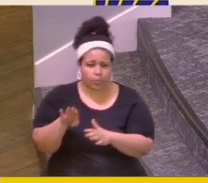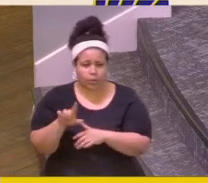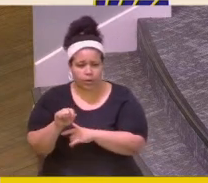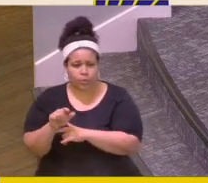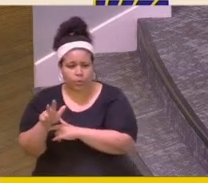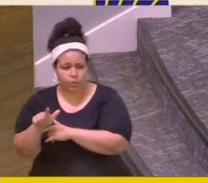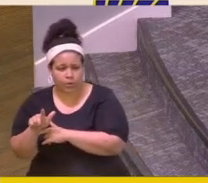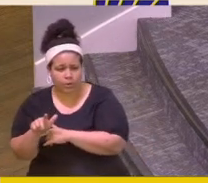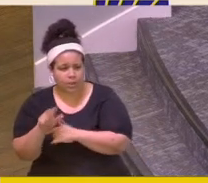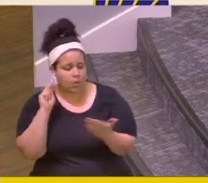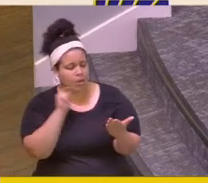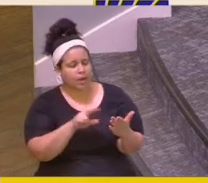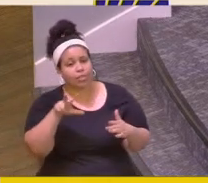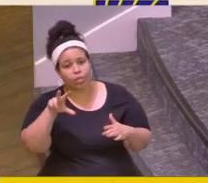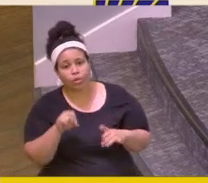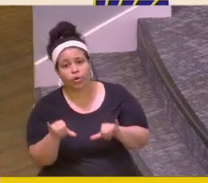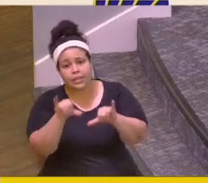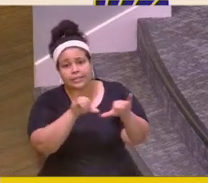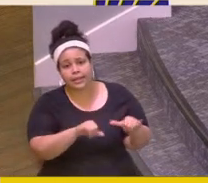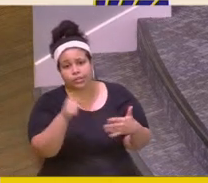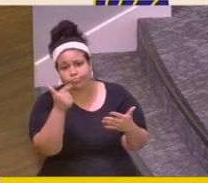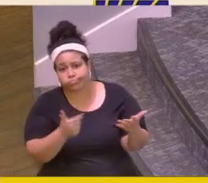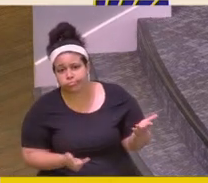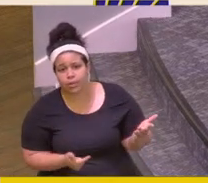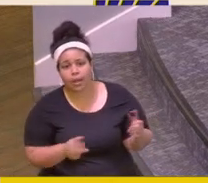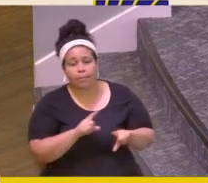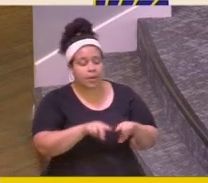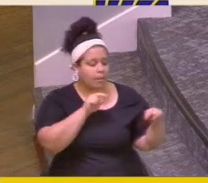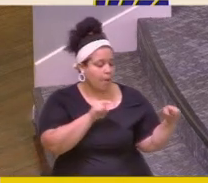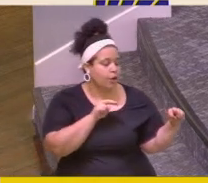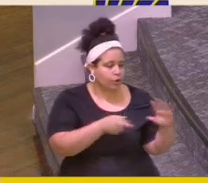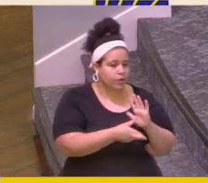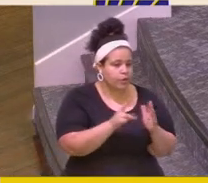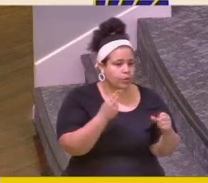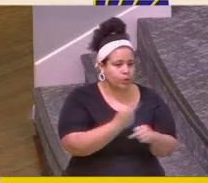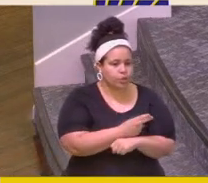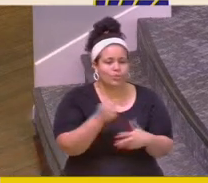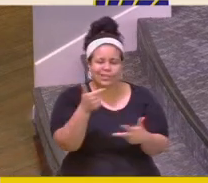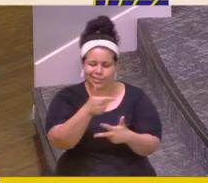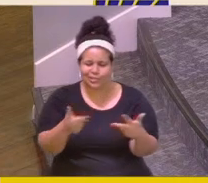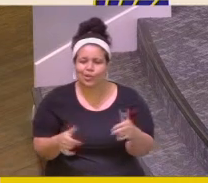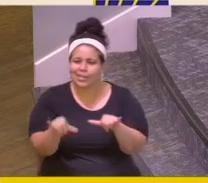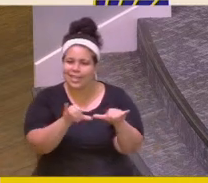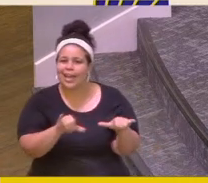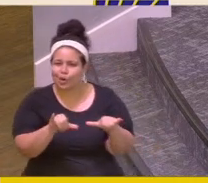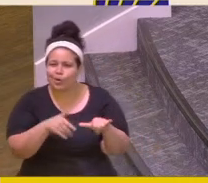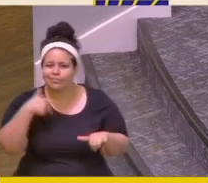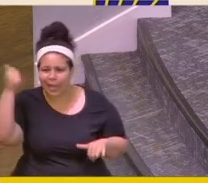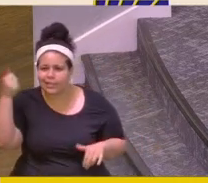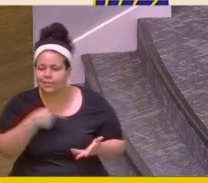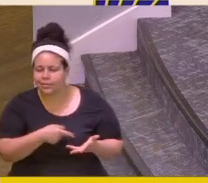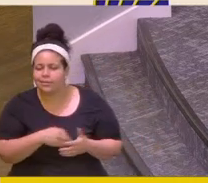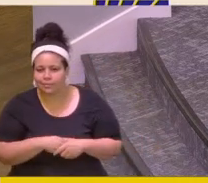those 30 standards, but the monitoring review will use these previous standards.